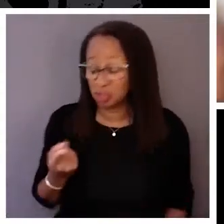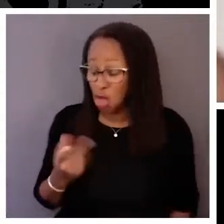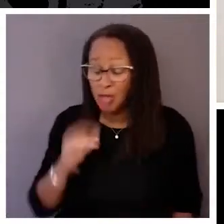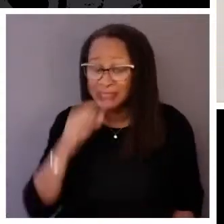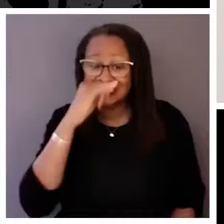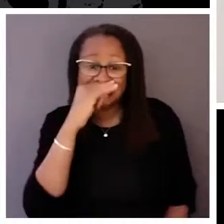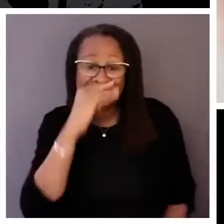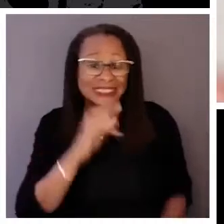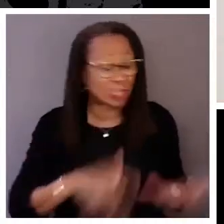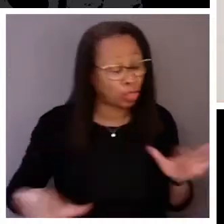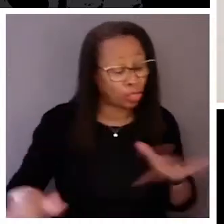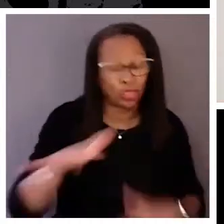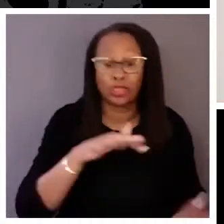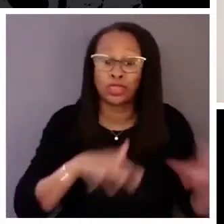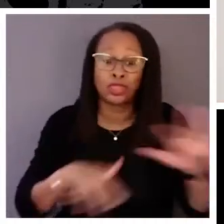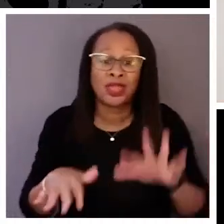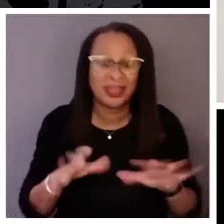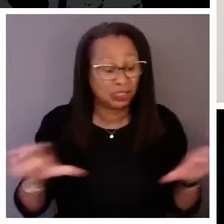their dogs and their kids but